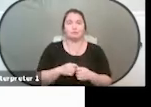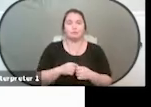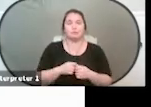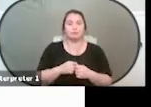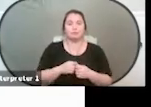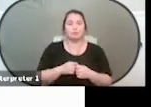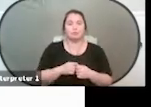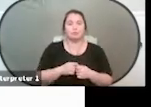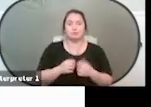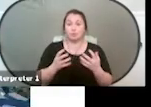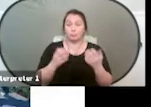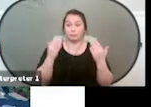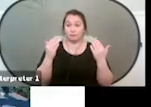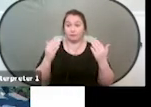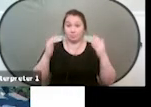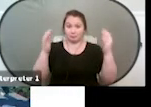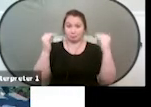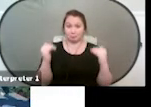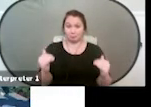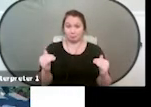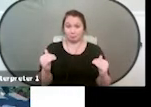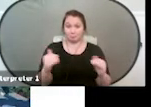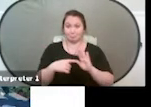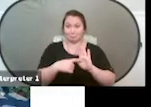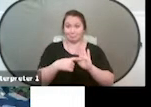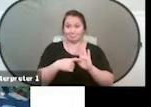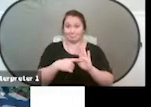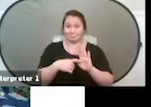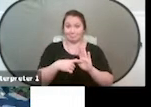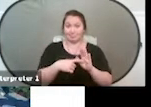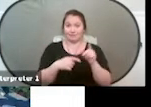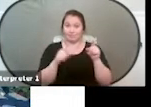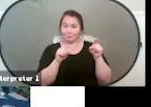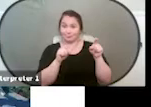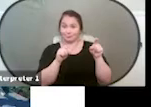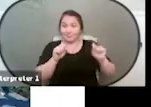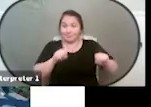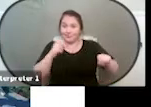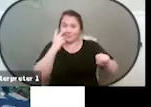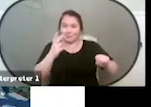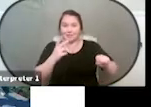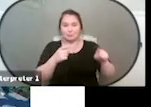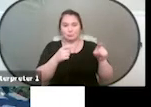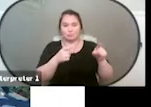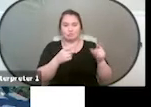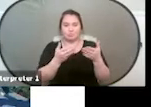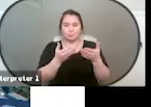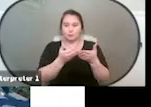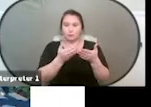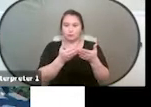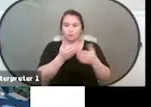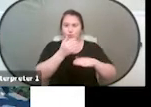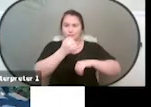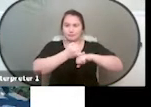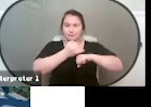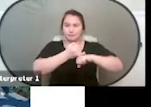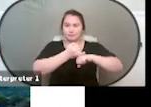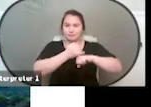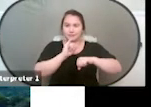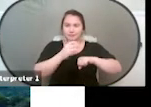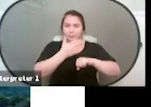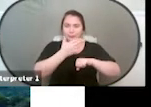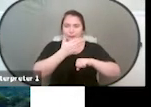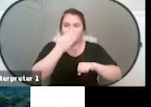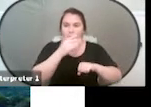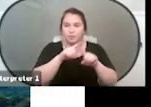You want to go ahead and advance. So here you can see, this is the new campus in the front of this image, but the old campus